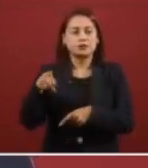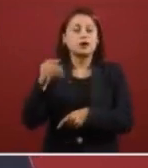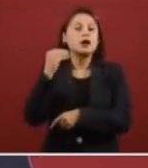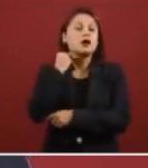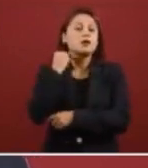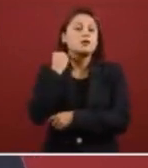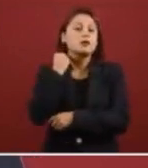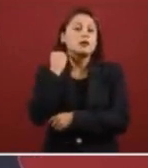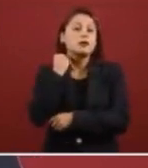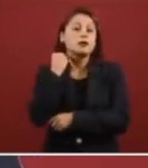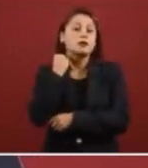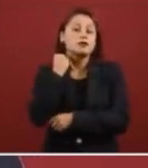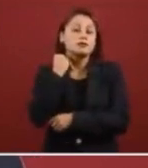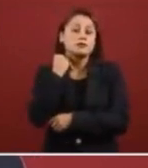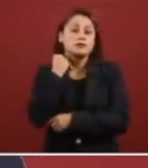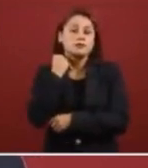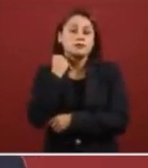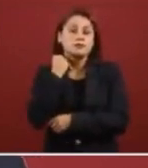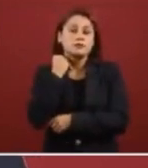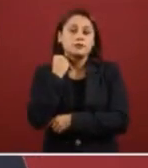attorney.